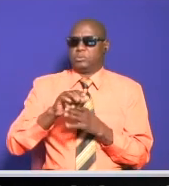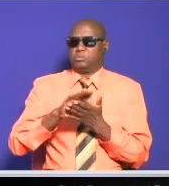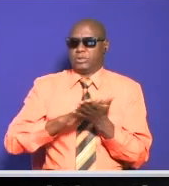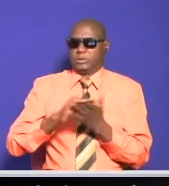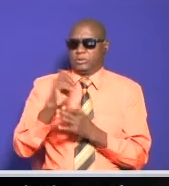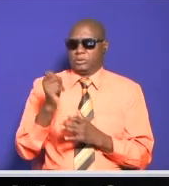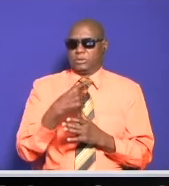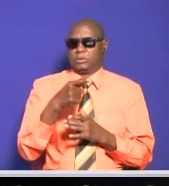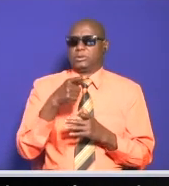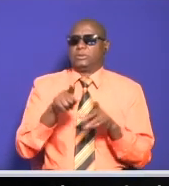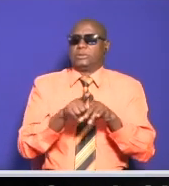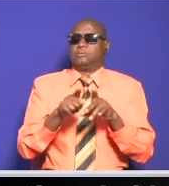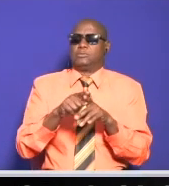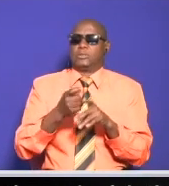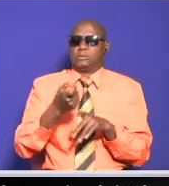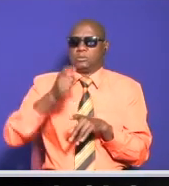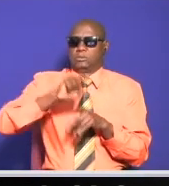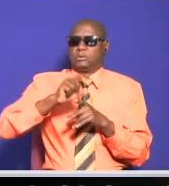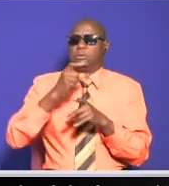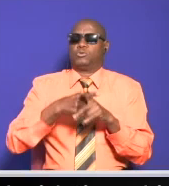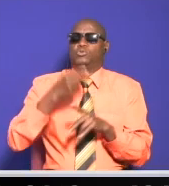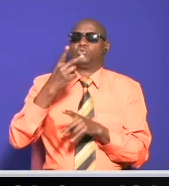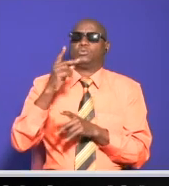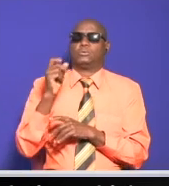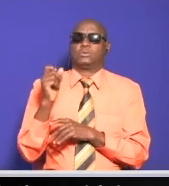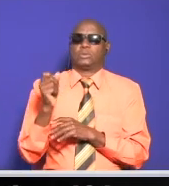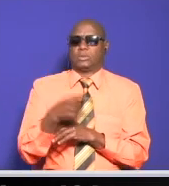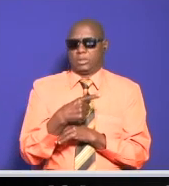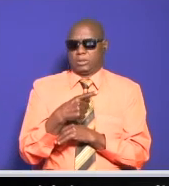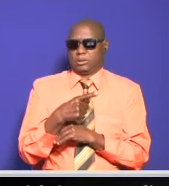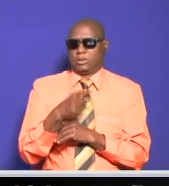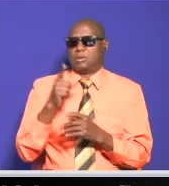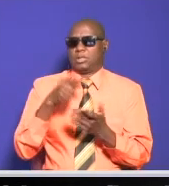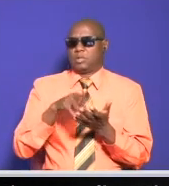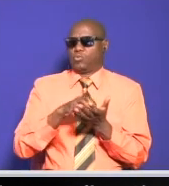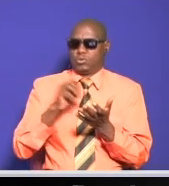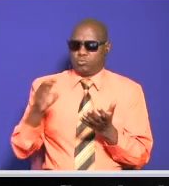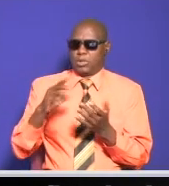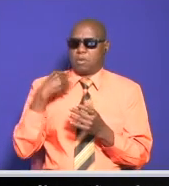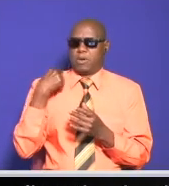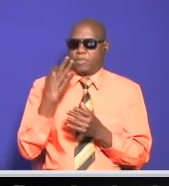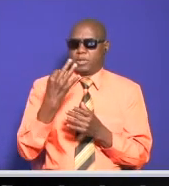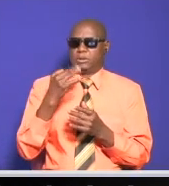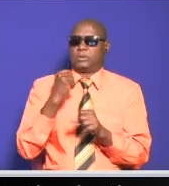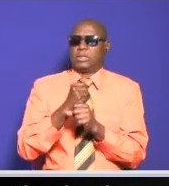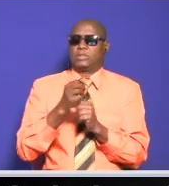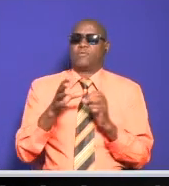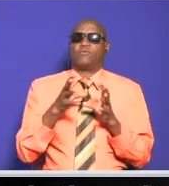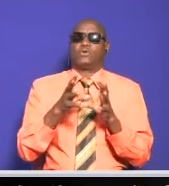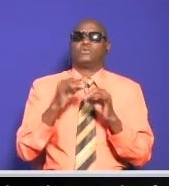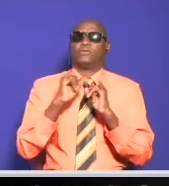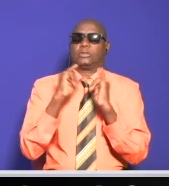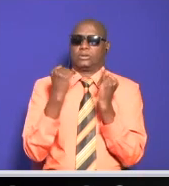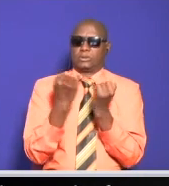double compensation and consequently ceases to be payable. Number three, task force allowance for